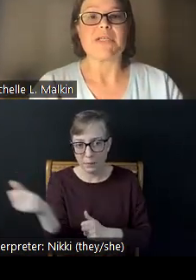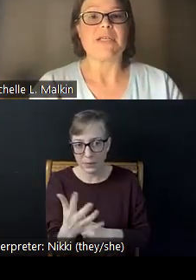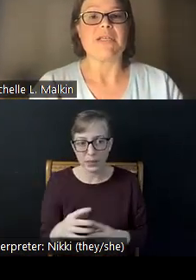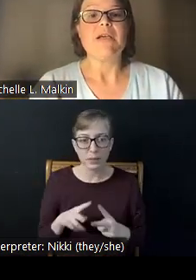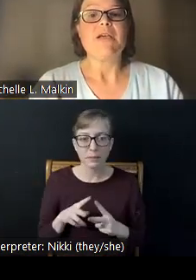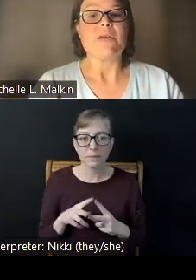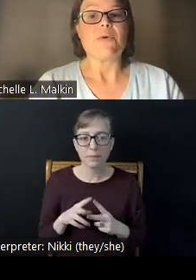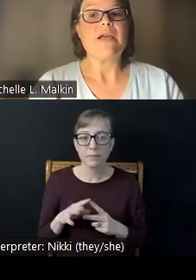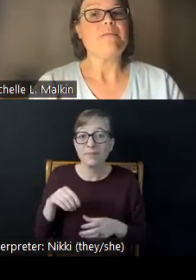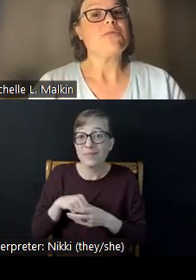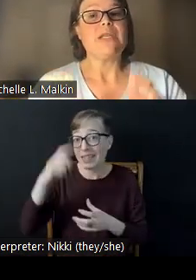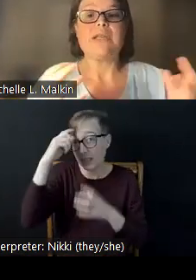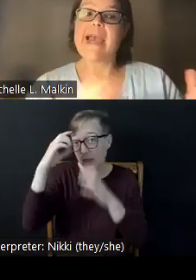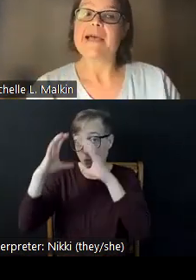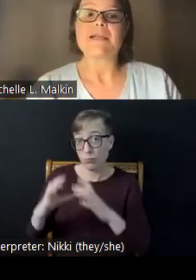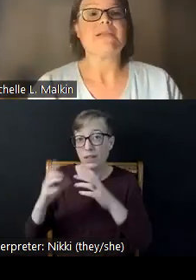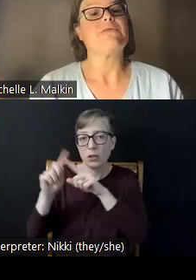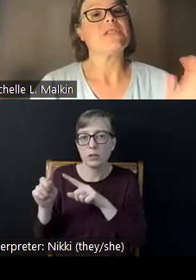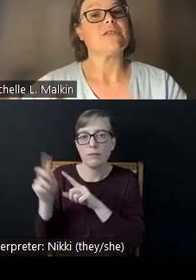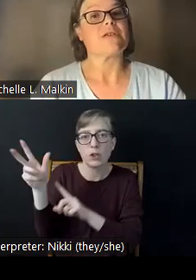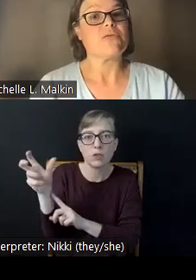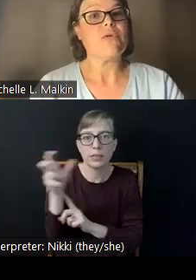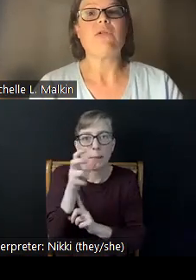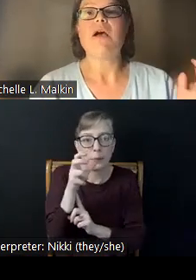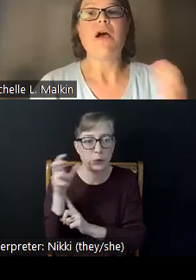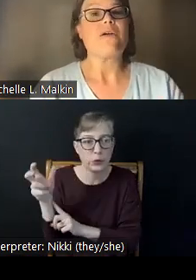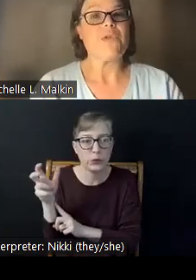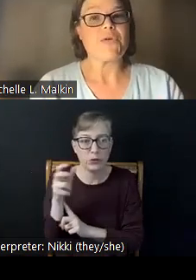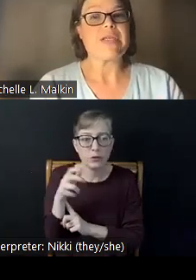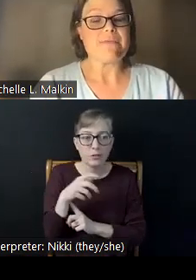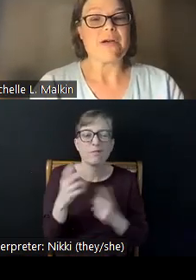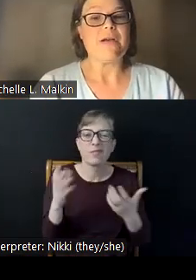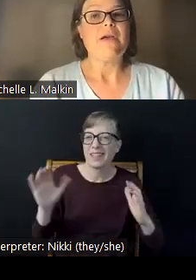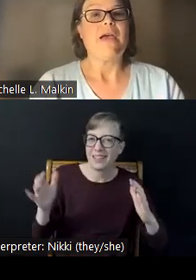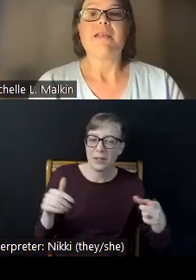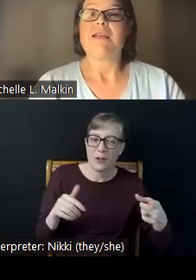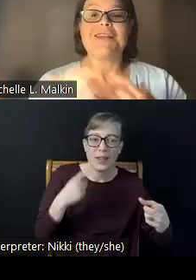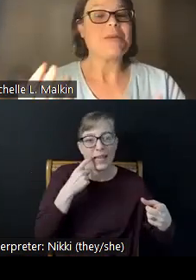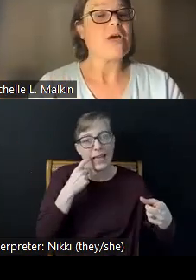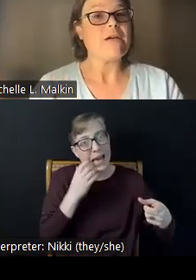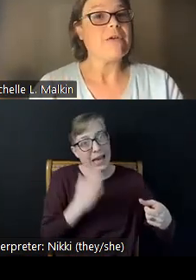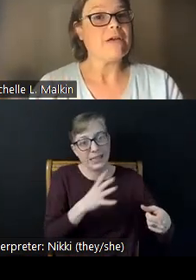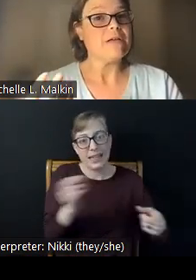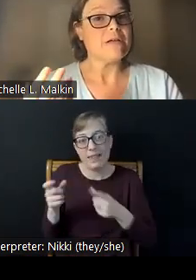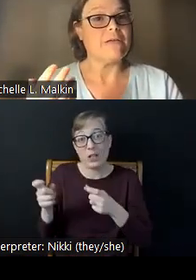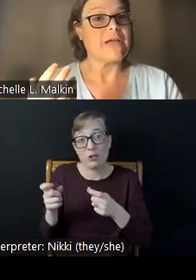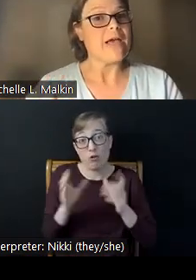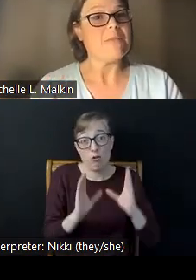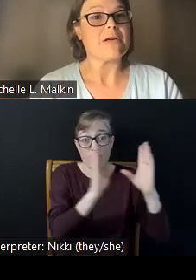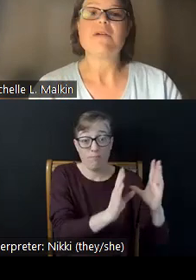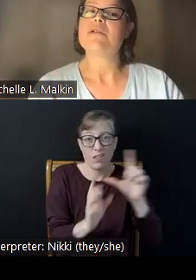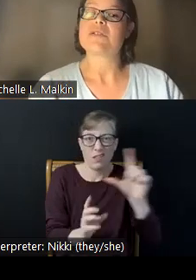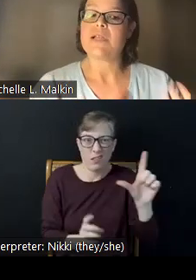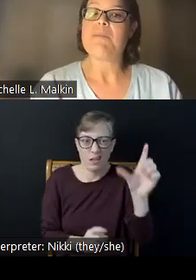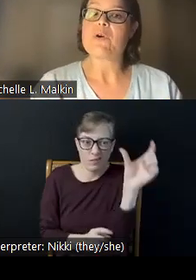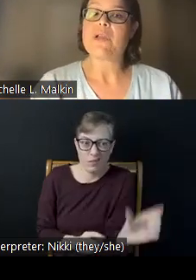receptors in the brain between the addict versus the control are very different. And that the brain of a